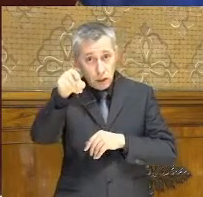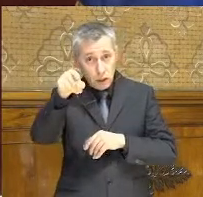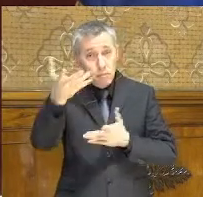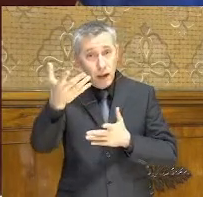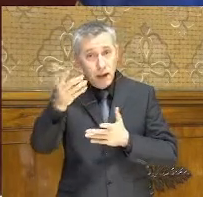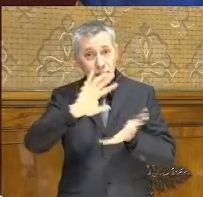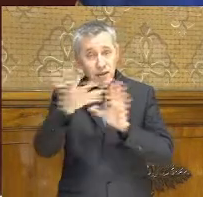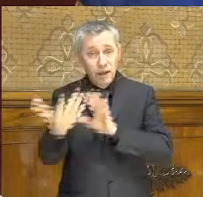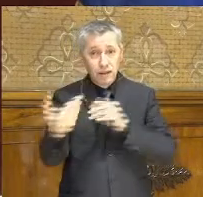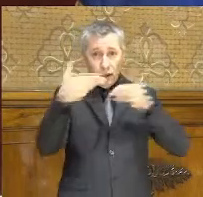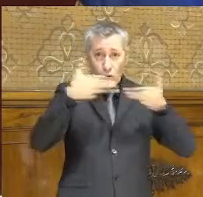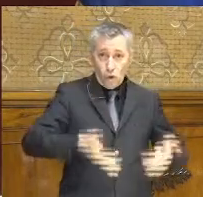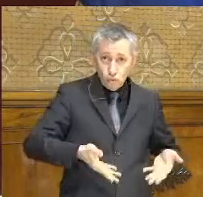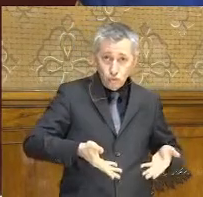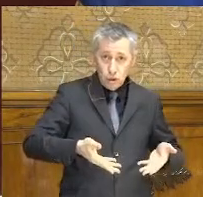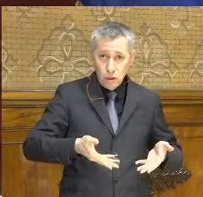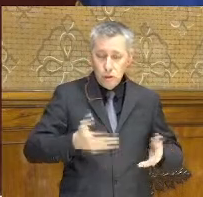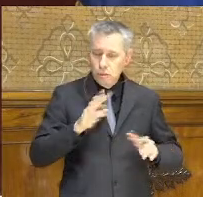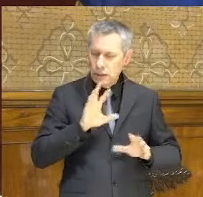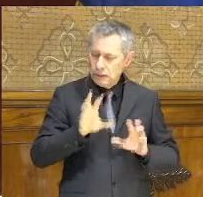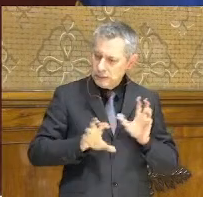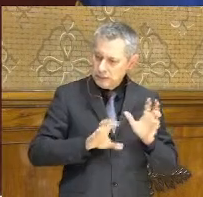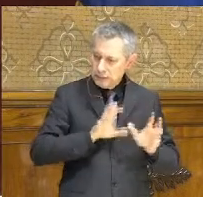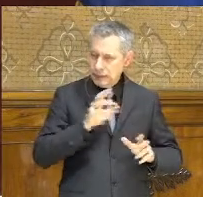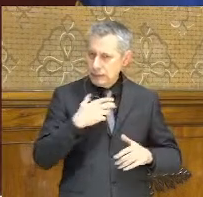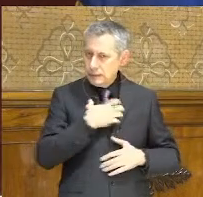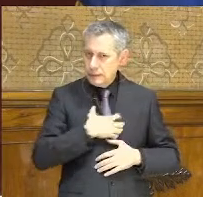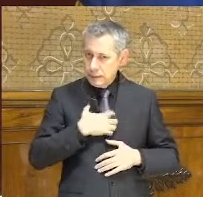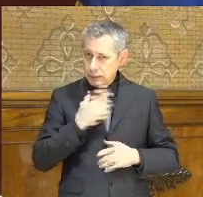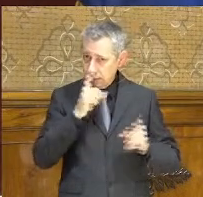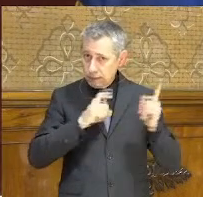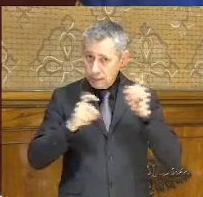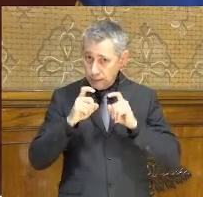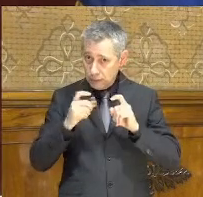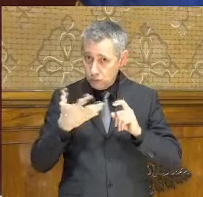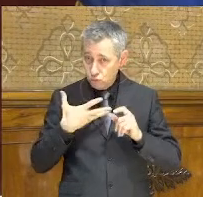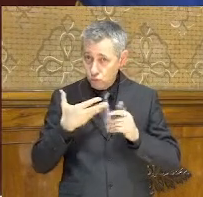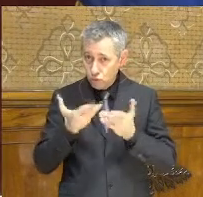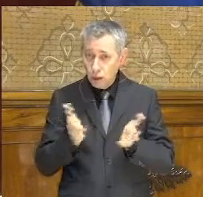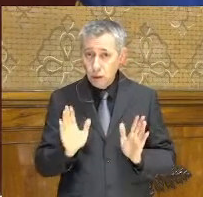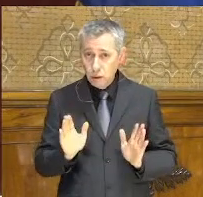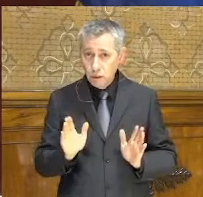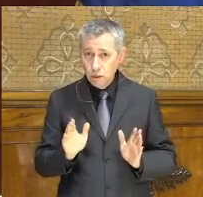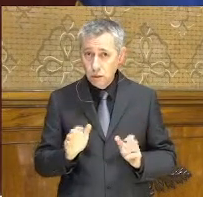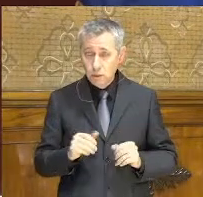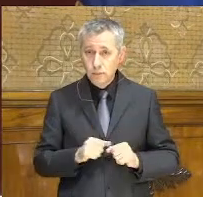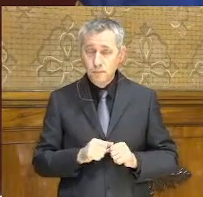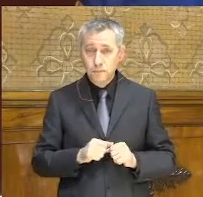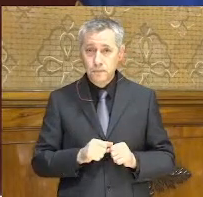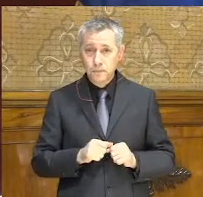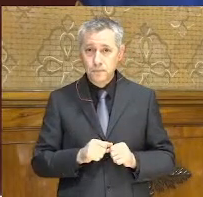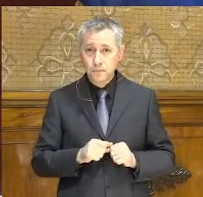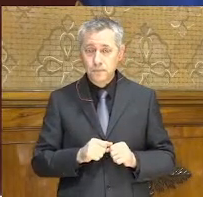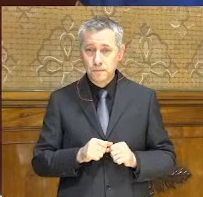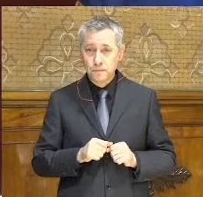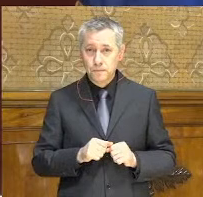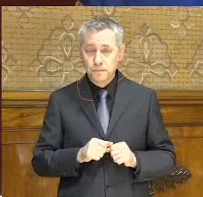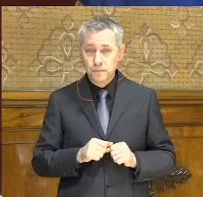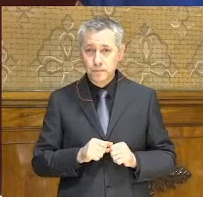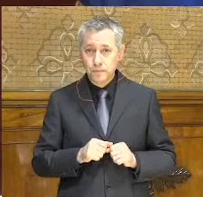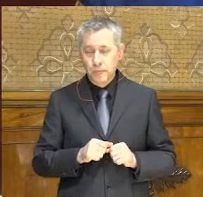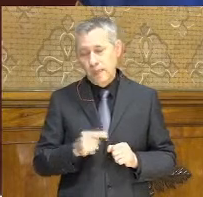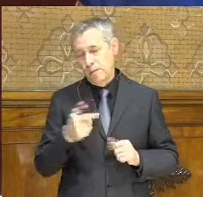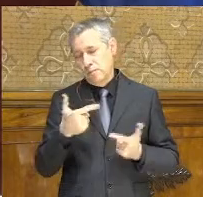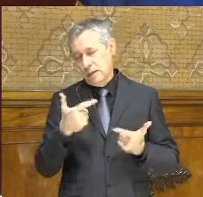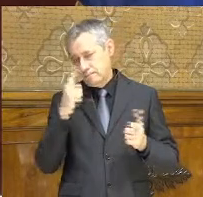again and turns into an untimely and uncanny historical present? To